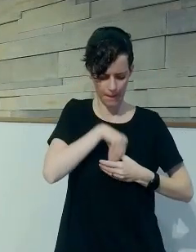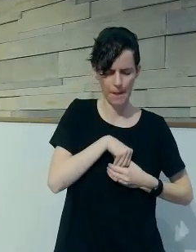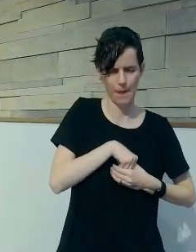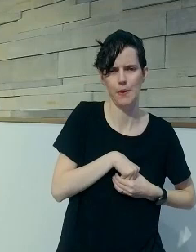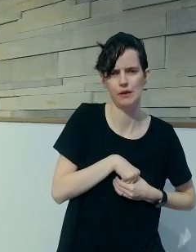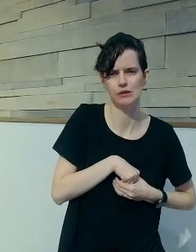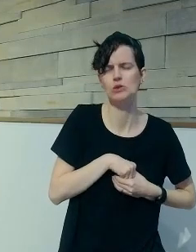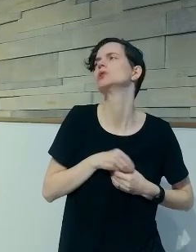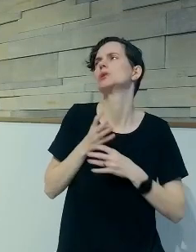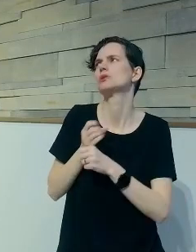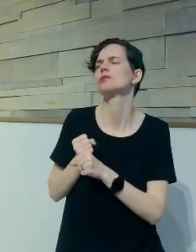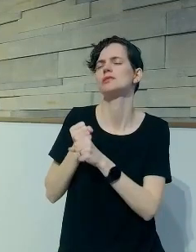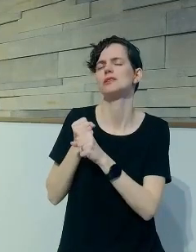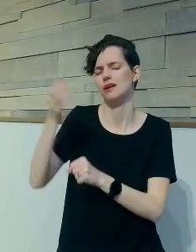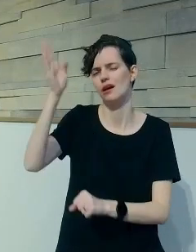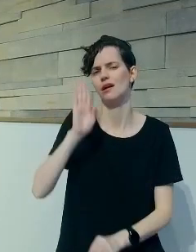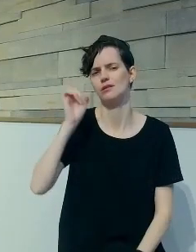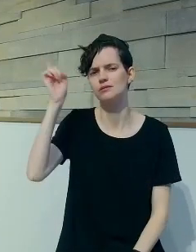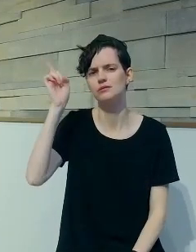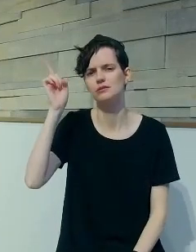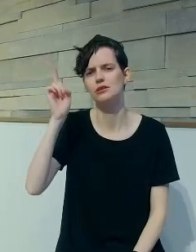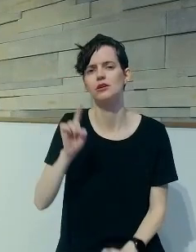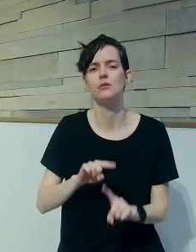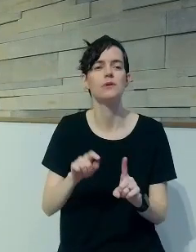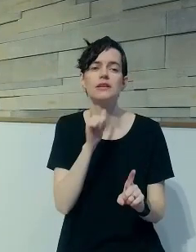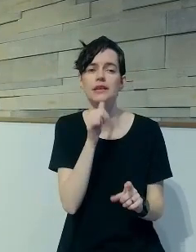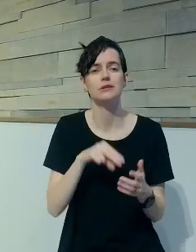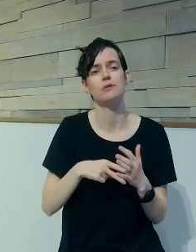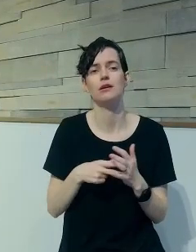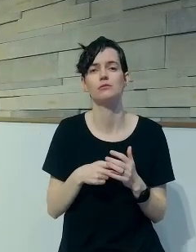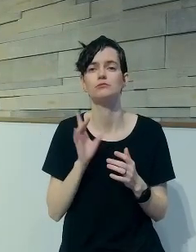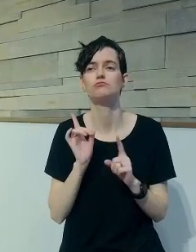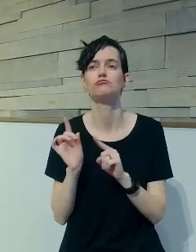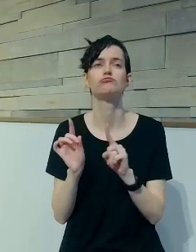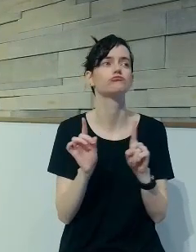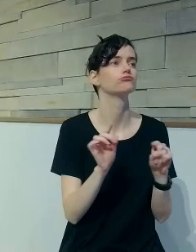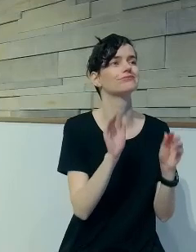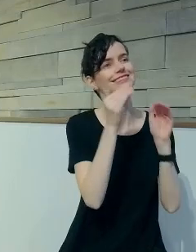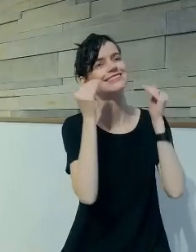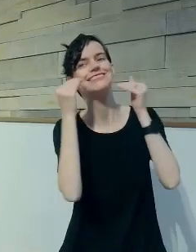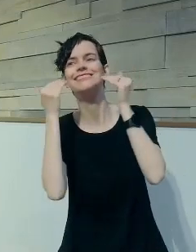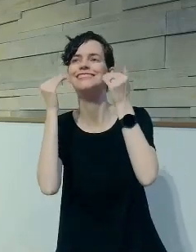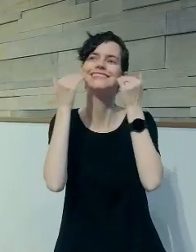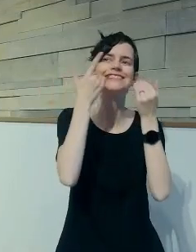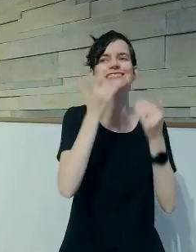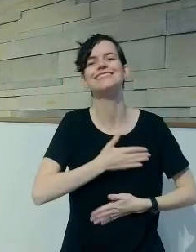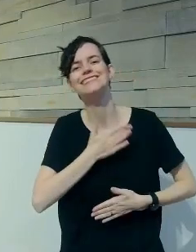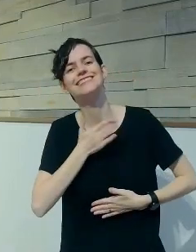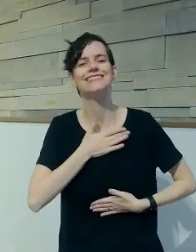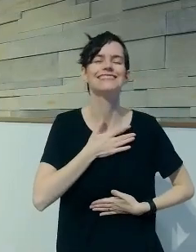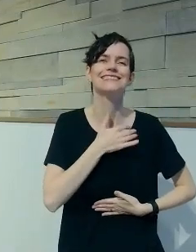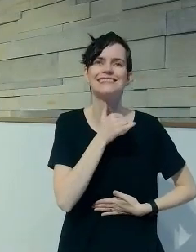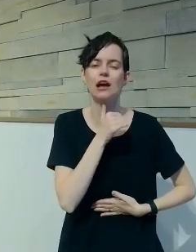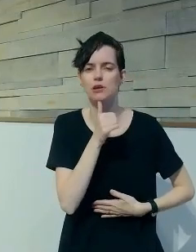us, trusting our great God. But it doesn't mean I'm going to go around smiling all the time because I'm happy, and I'm not